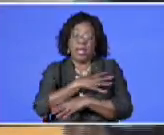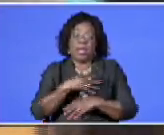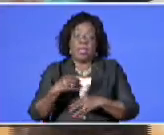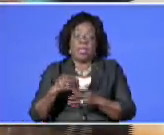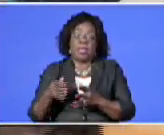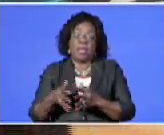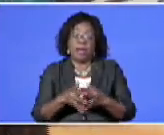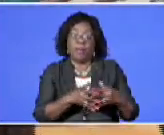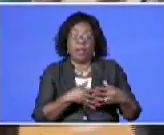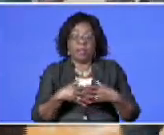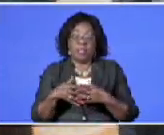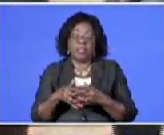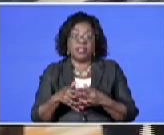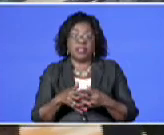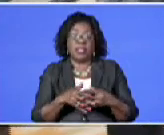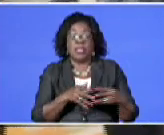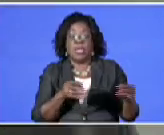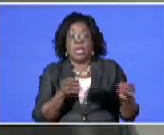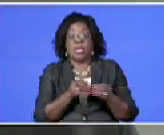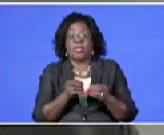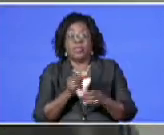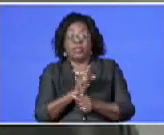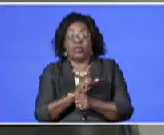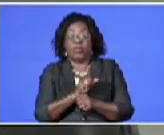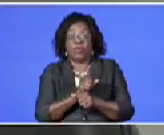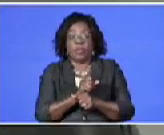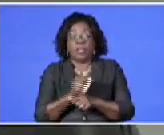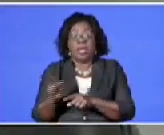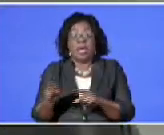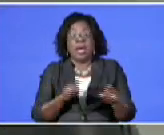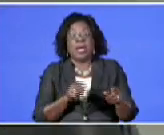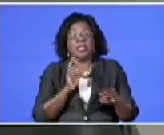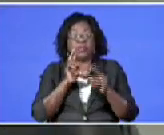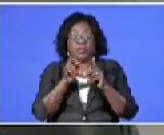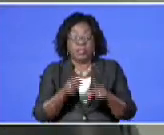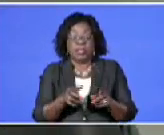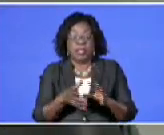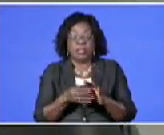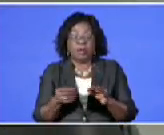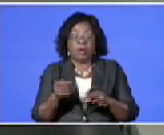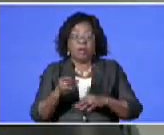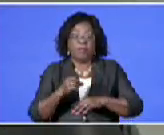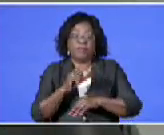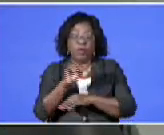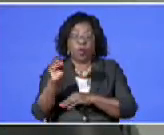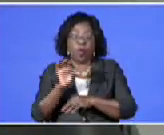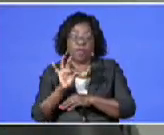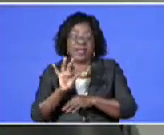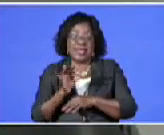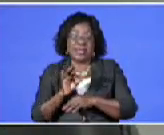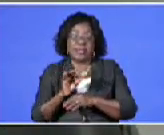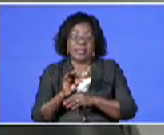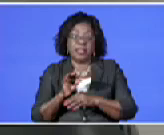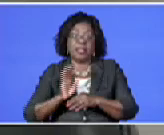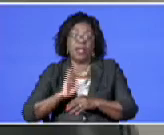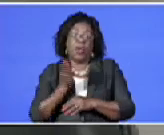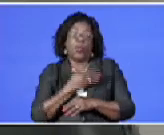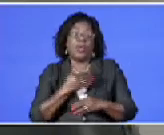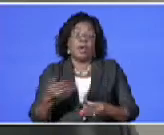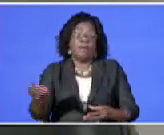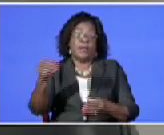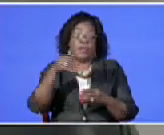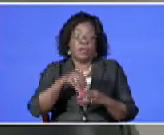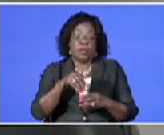what's been added to the scope of works. As a result of COVID, we are including in this new